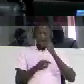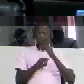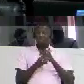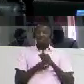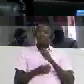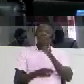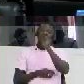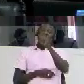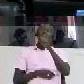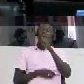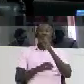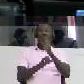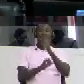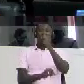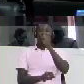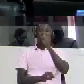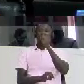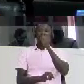mooy